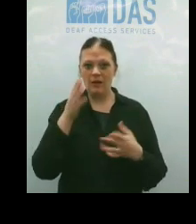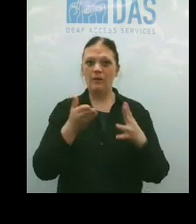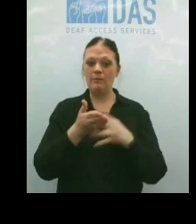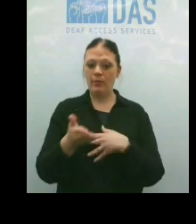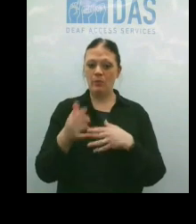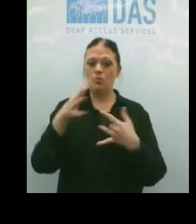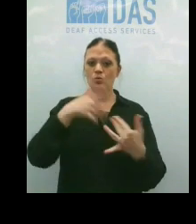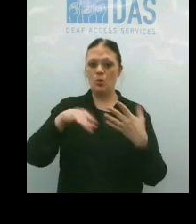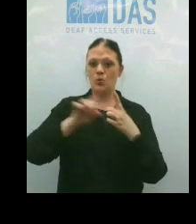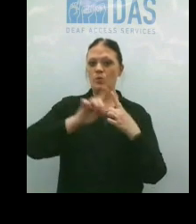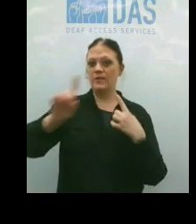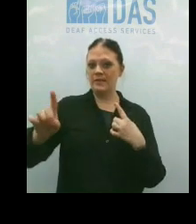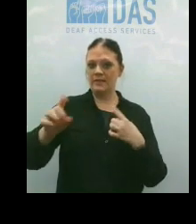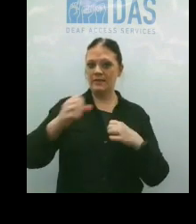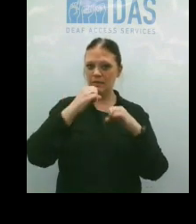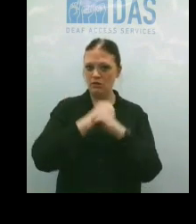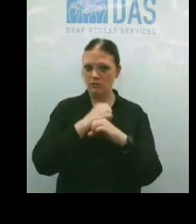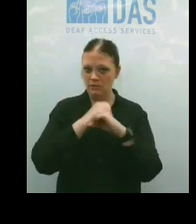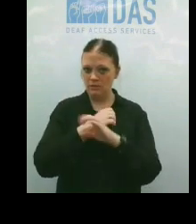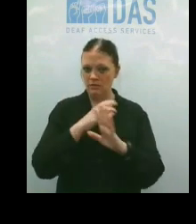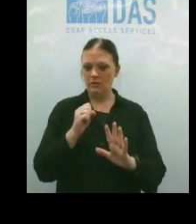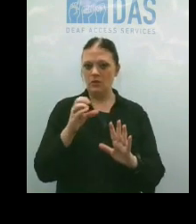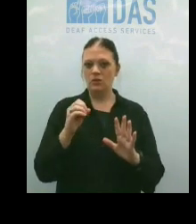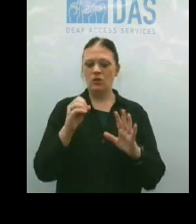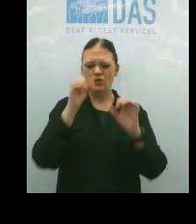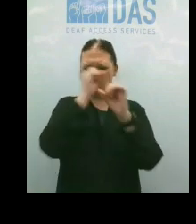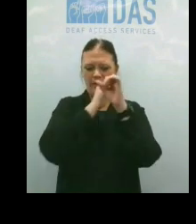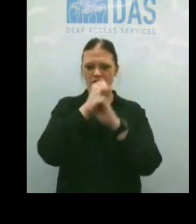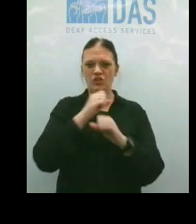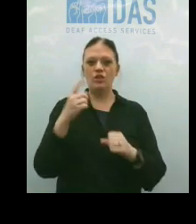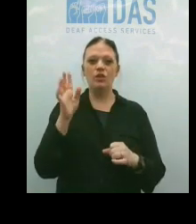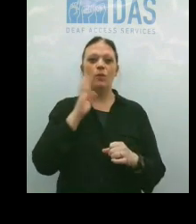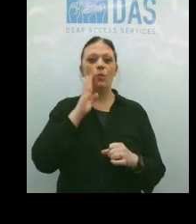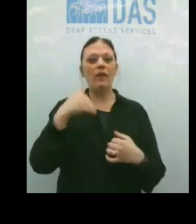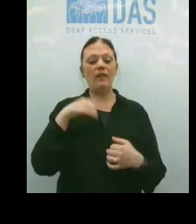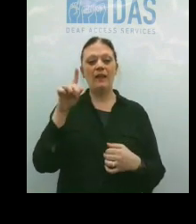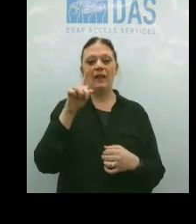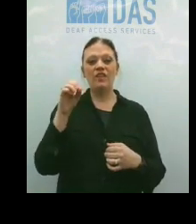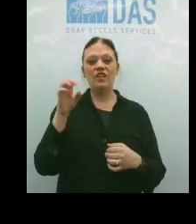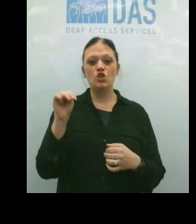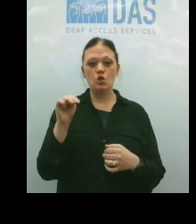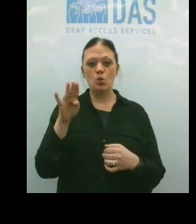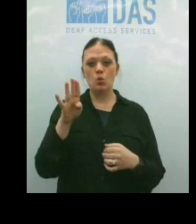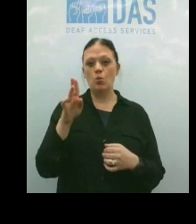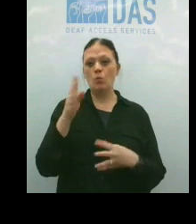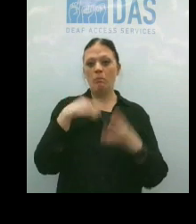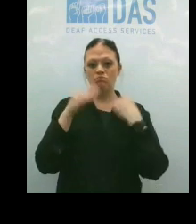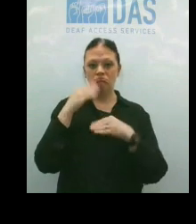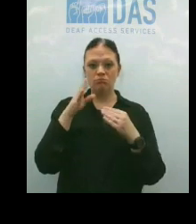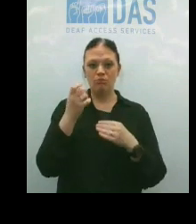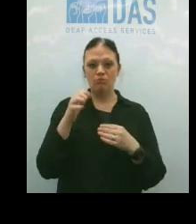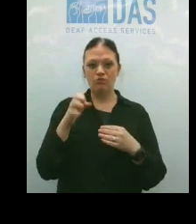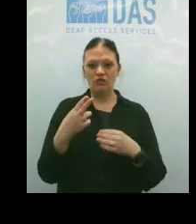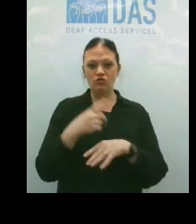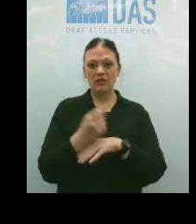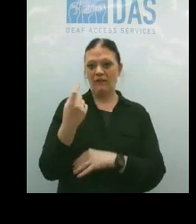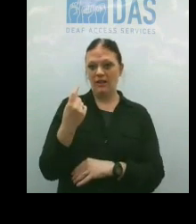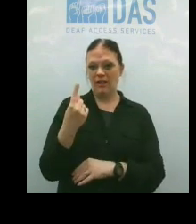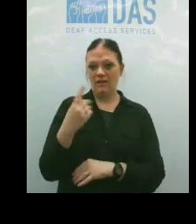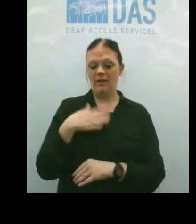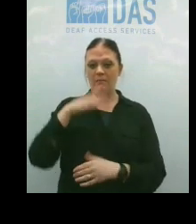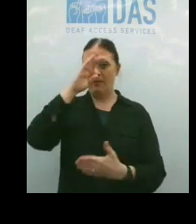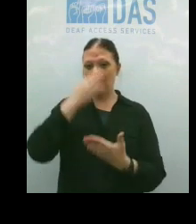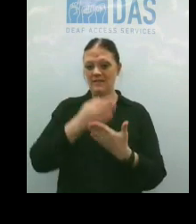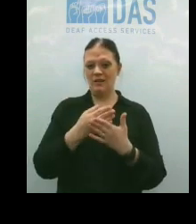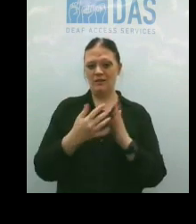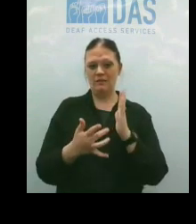strategy. So in our house, we are going to have a Zoom brunch at 11 o'clock. That is my son, the